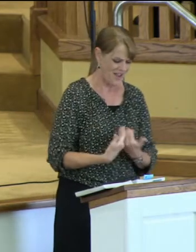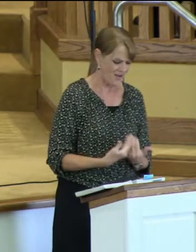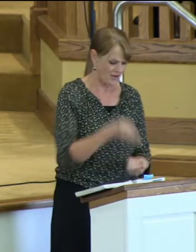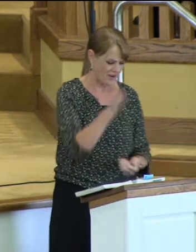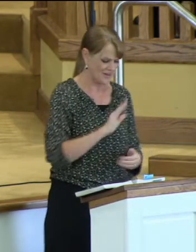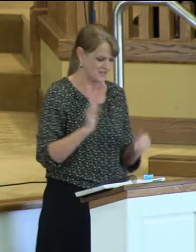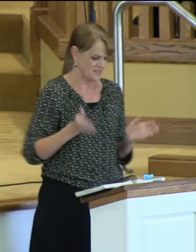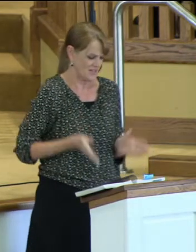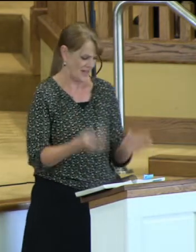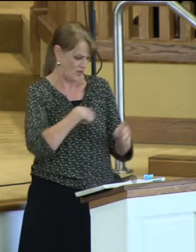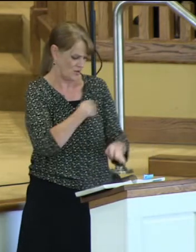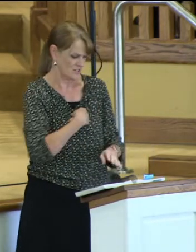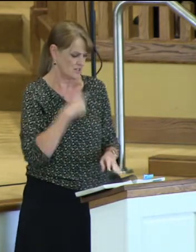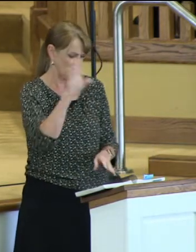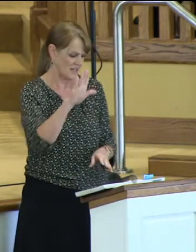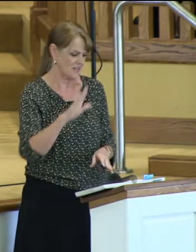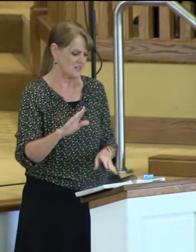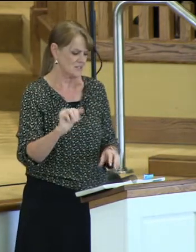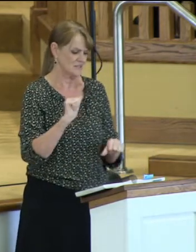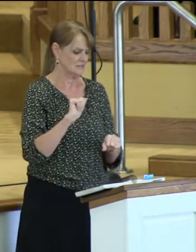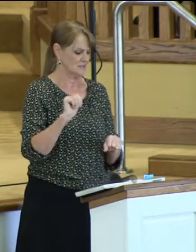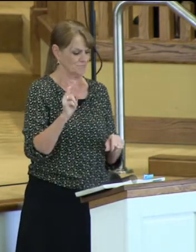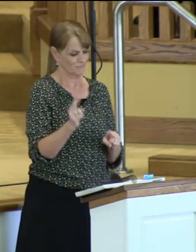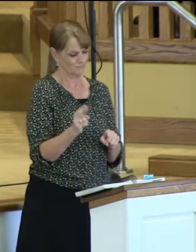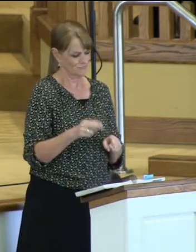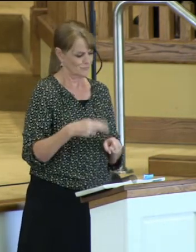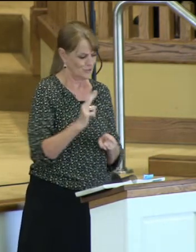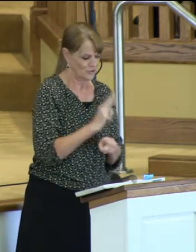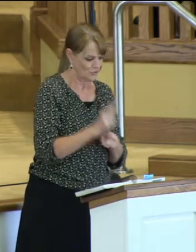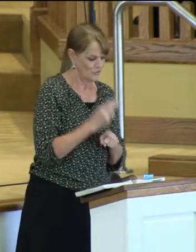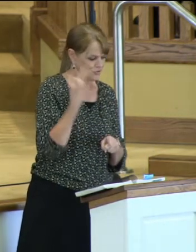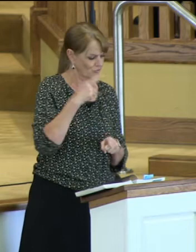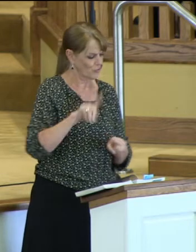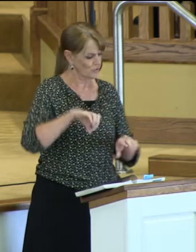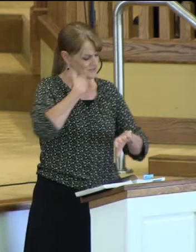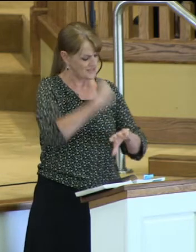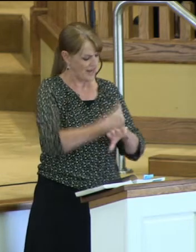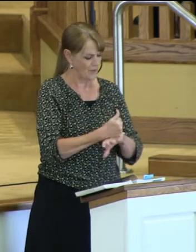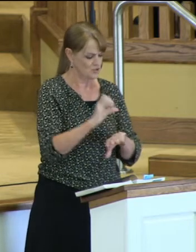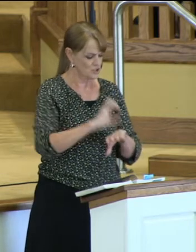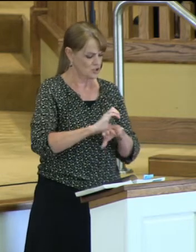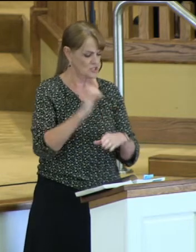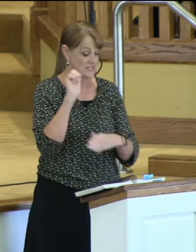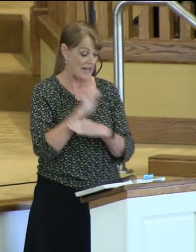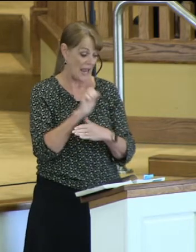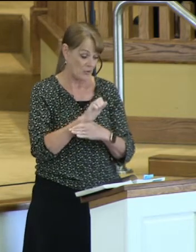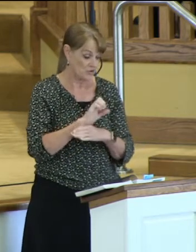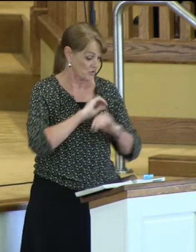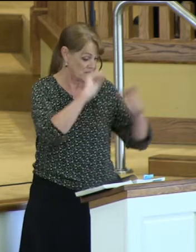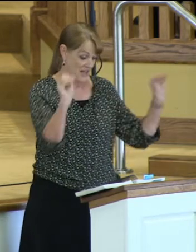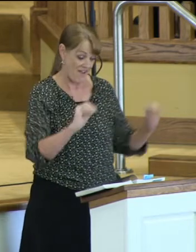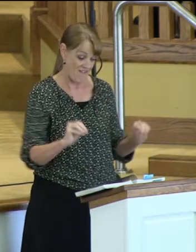to be his instrument in establishing churches in Ecuador. We could never have done this